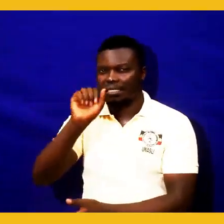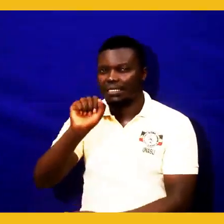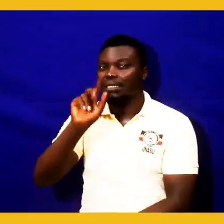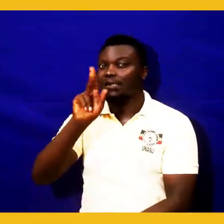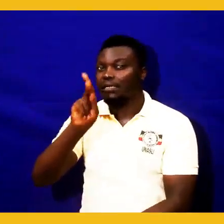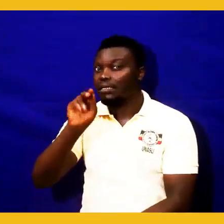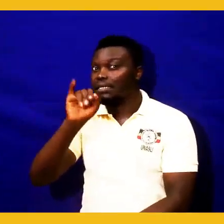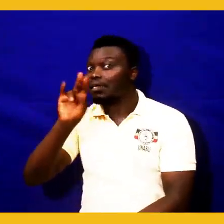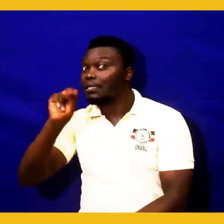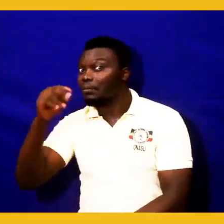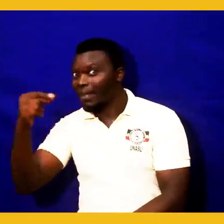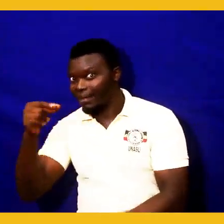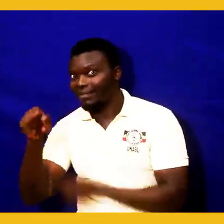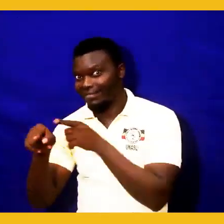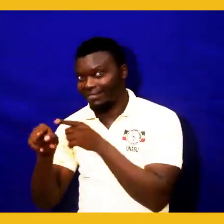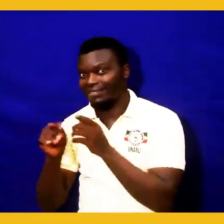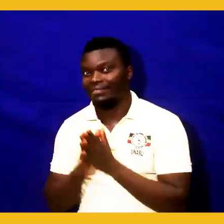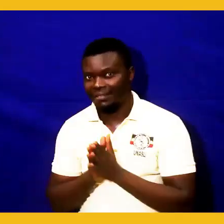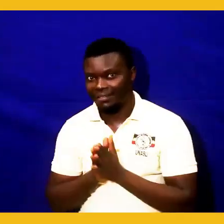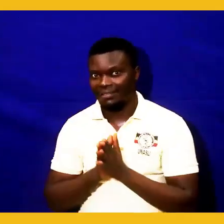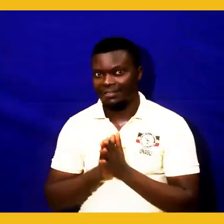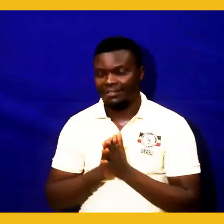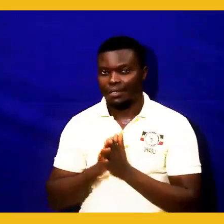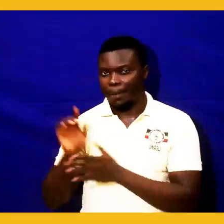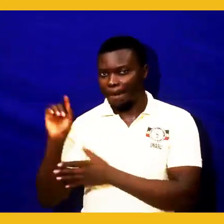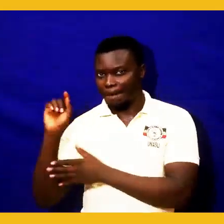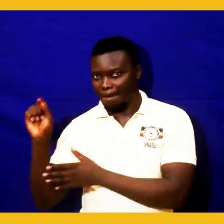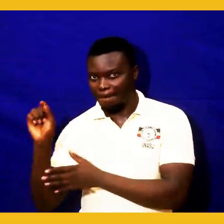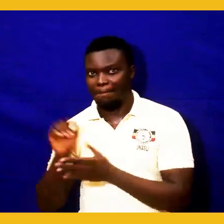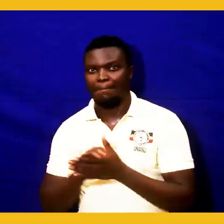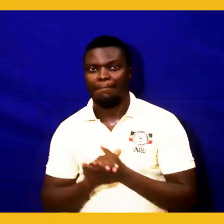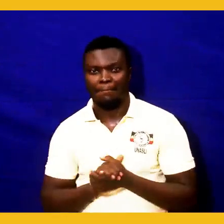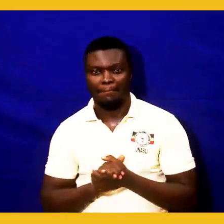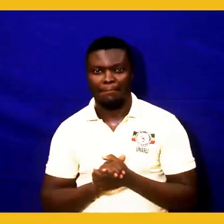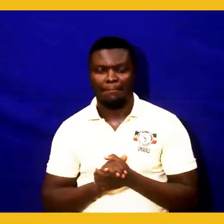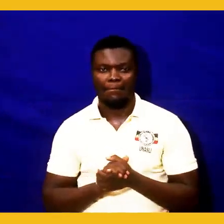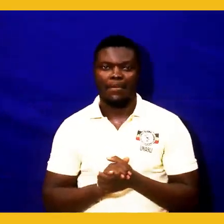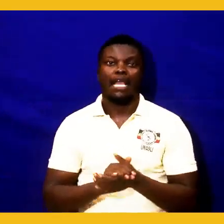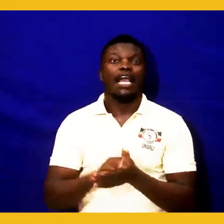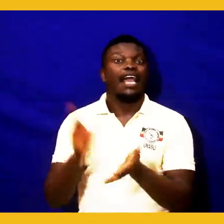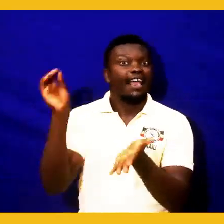The dog is barking.